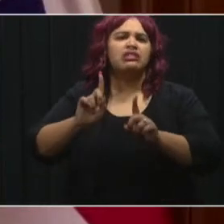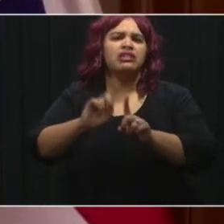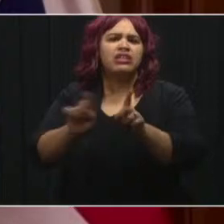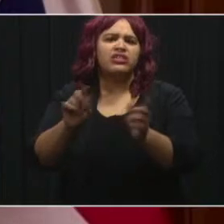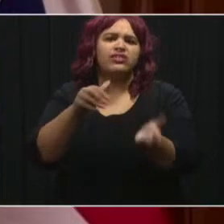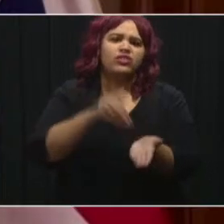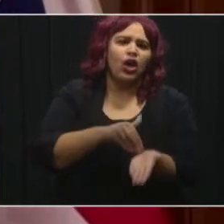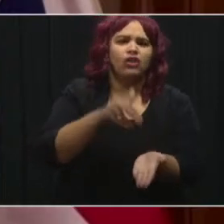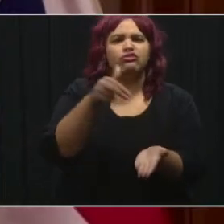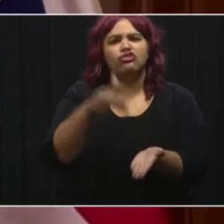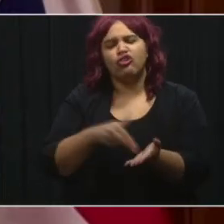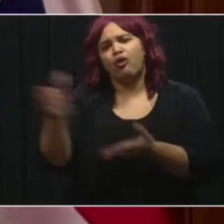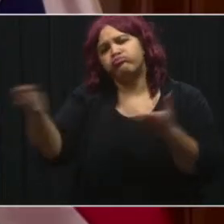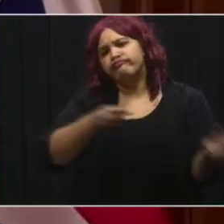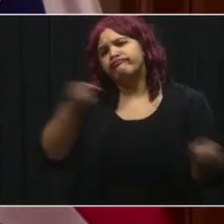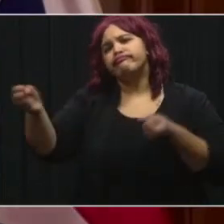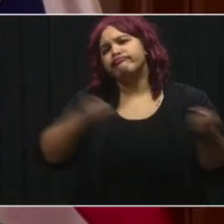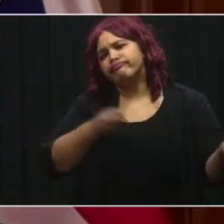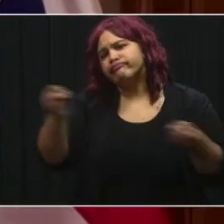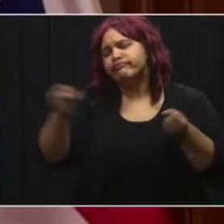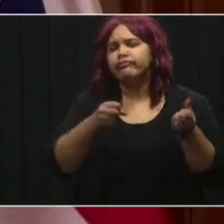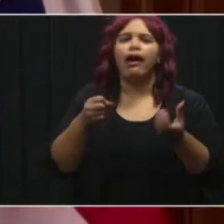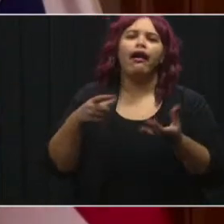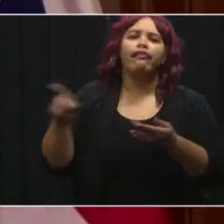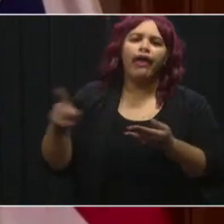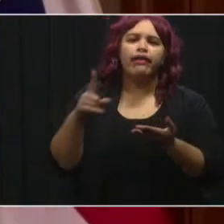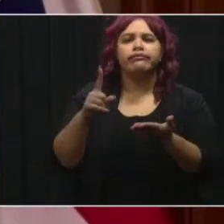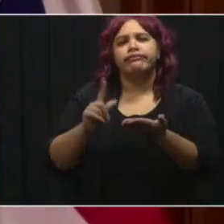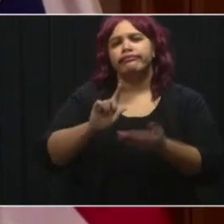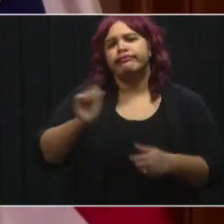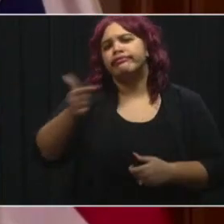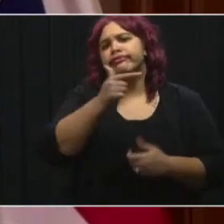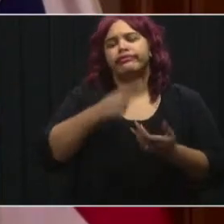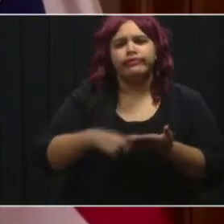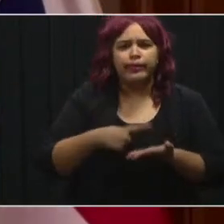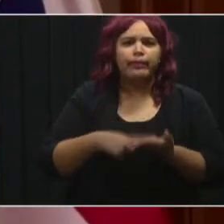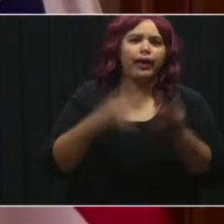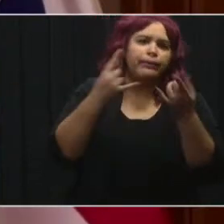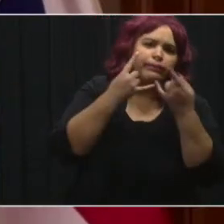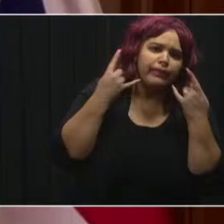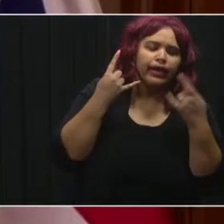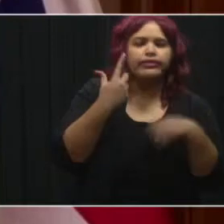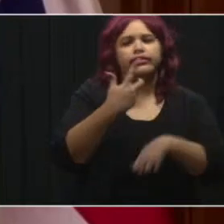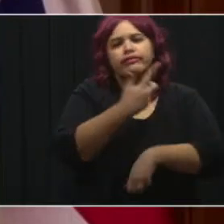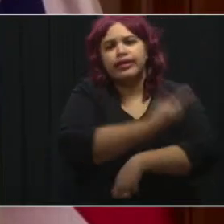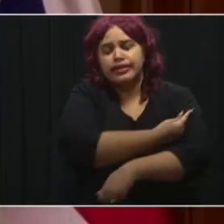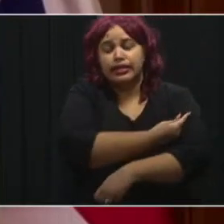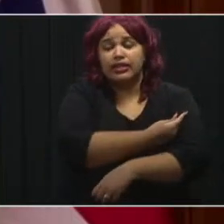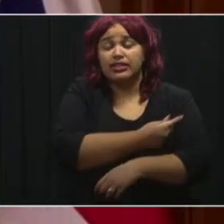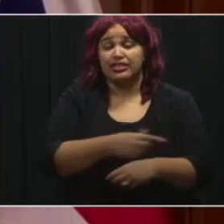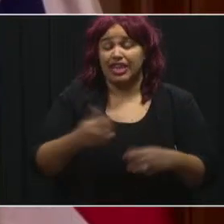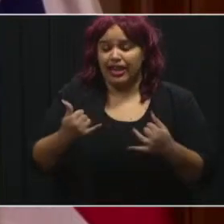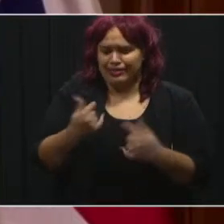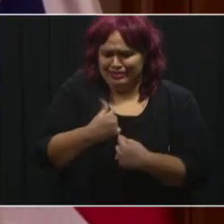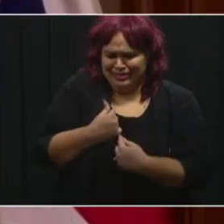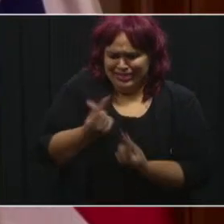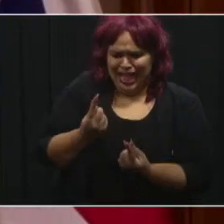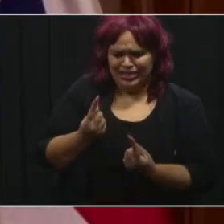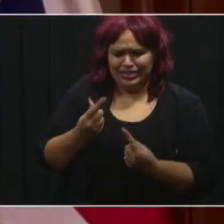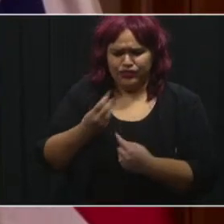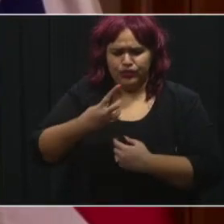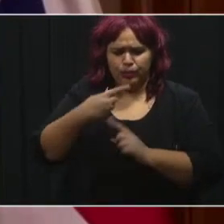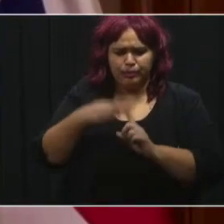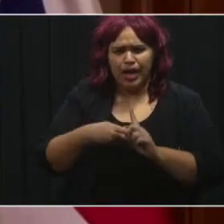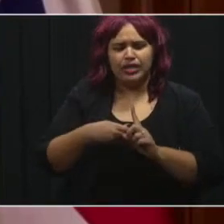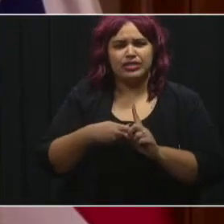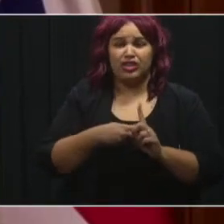And now, obviously, as we all awaited the vaccine, we've spent the past few months pleading, whether it was you or the medical professionals in the